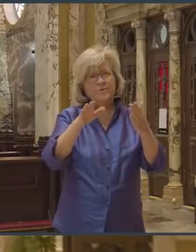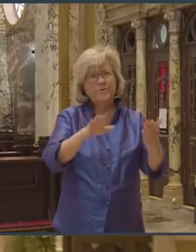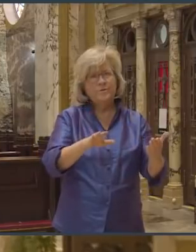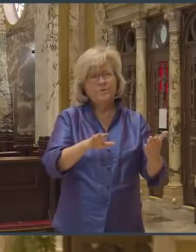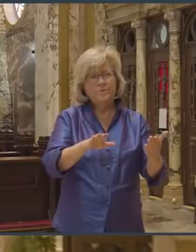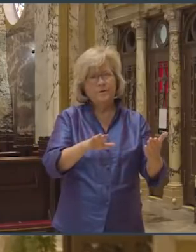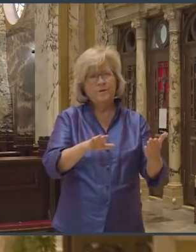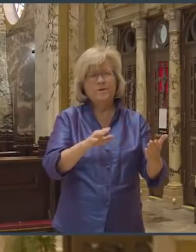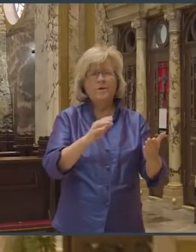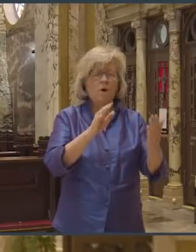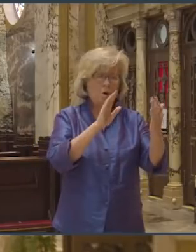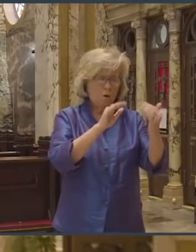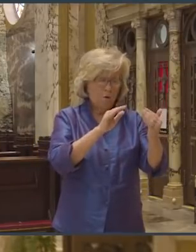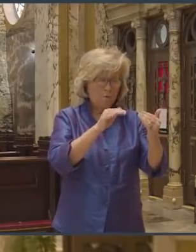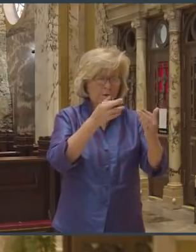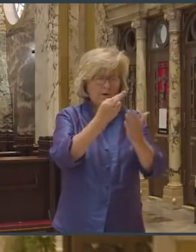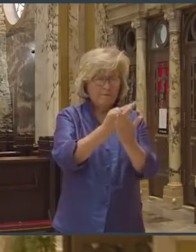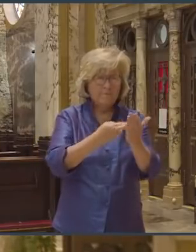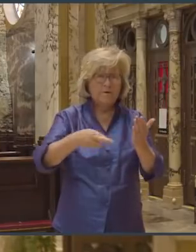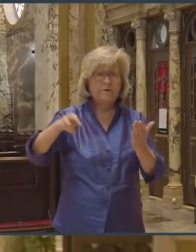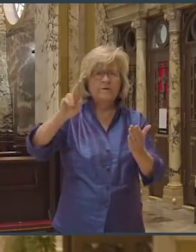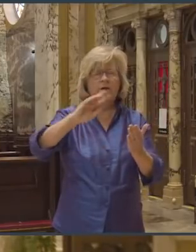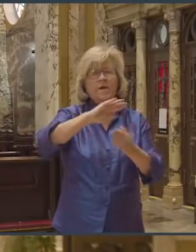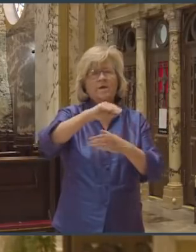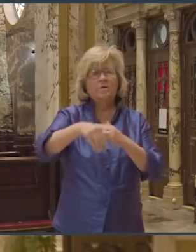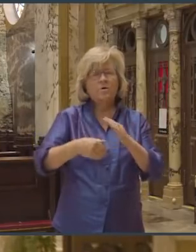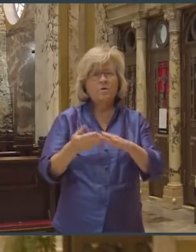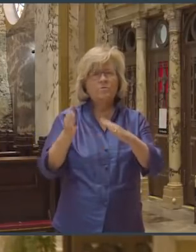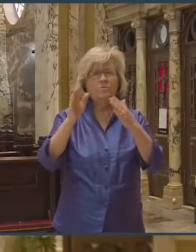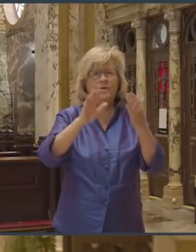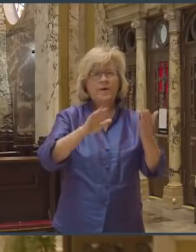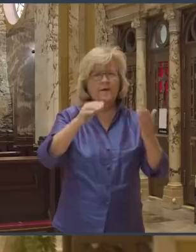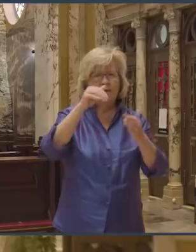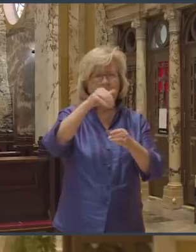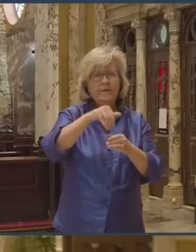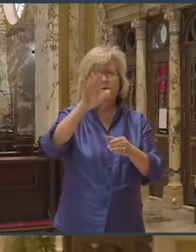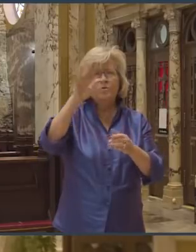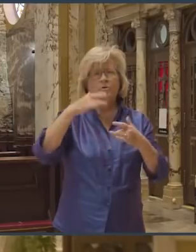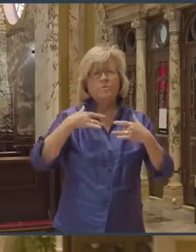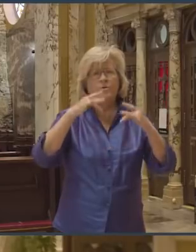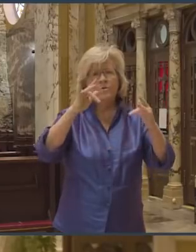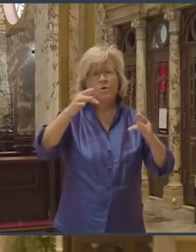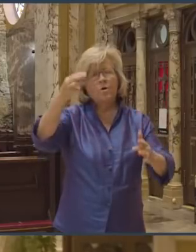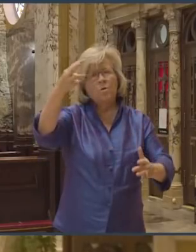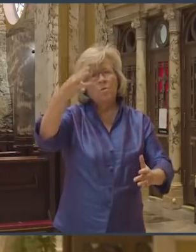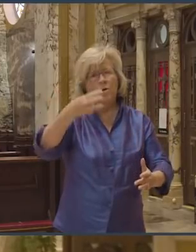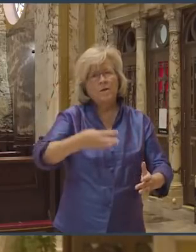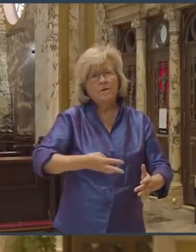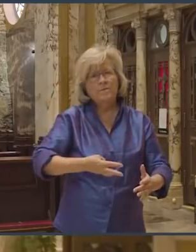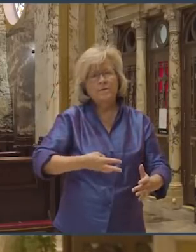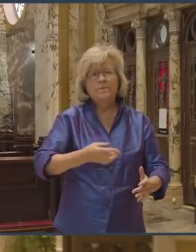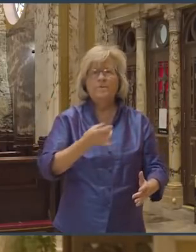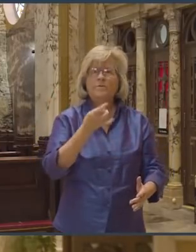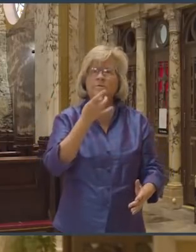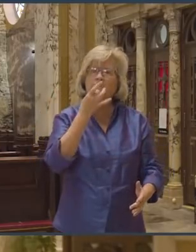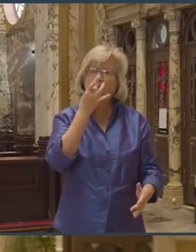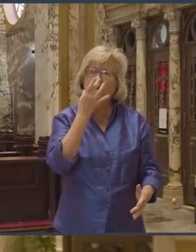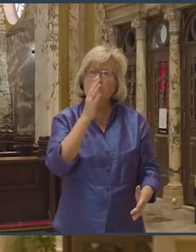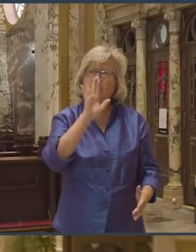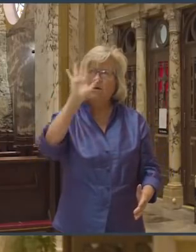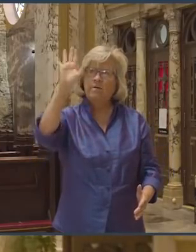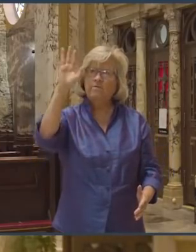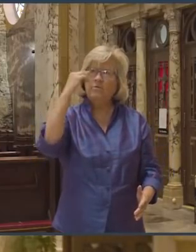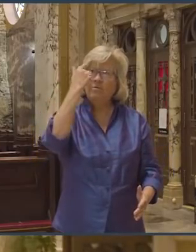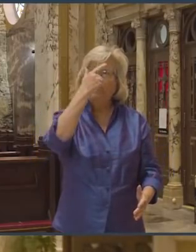asleep in the hope of the resurrection, and all who have died in your mercy. Welcome them into the light of your face.